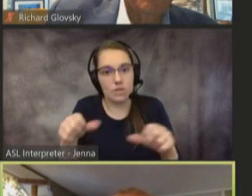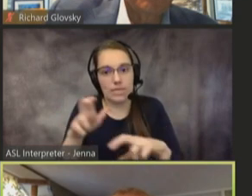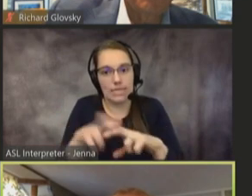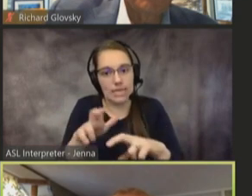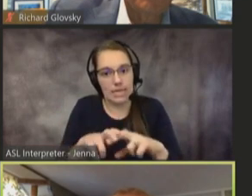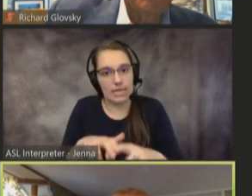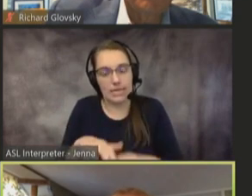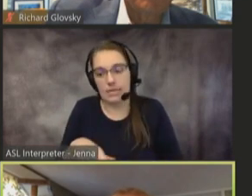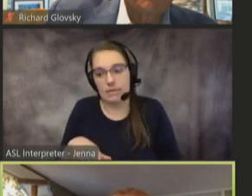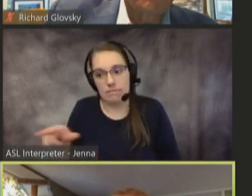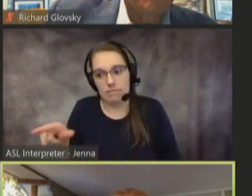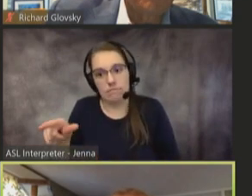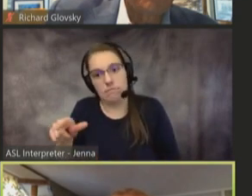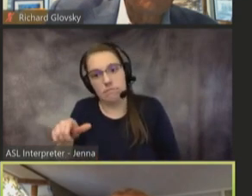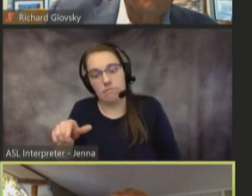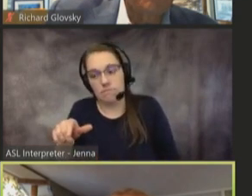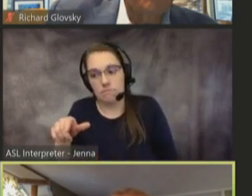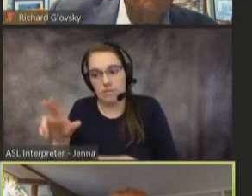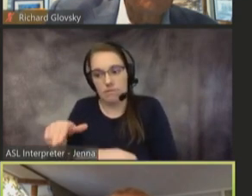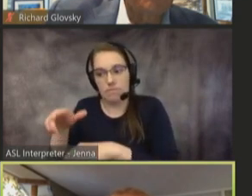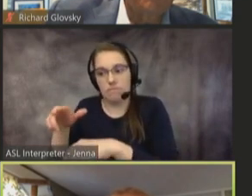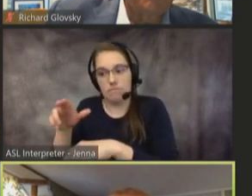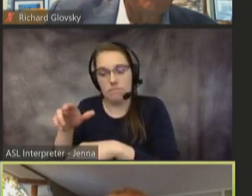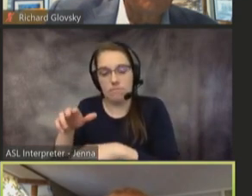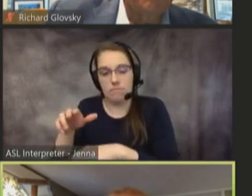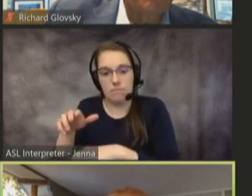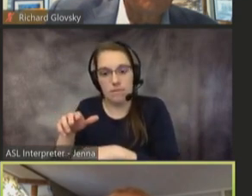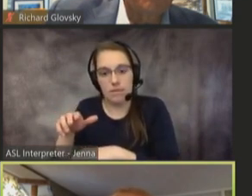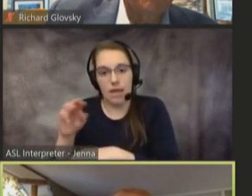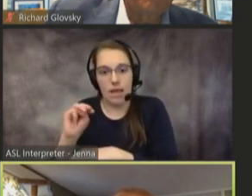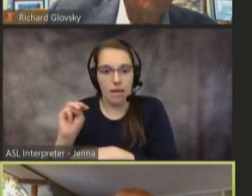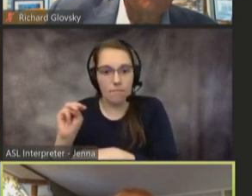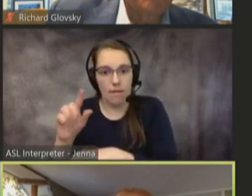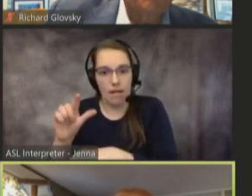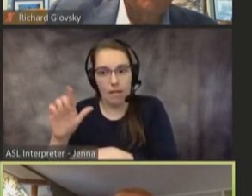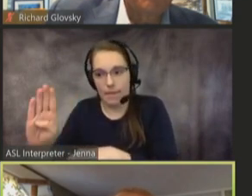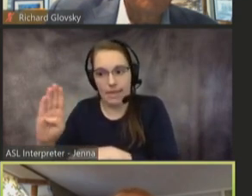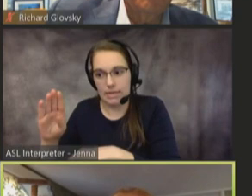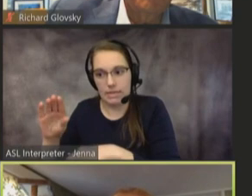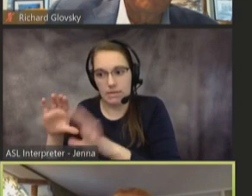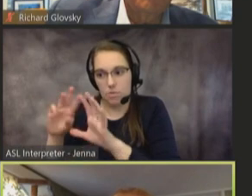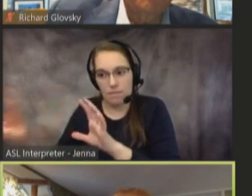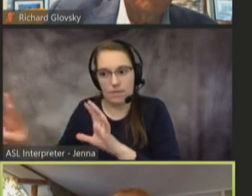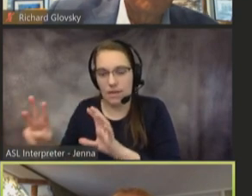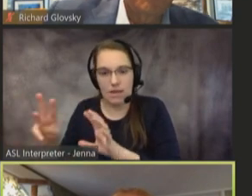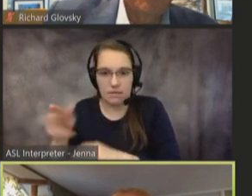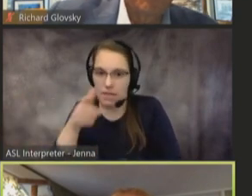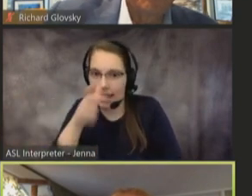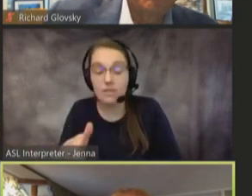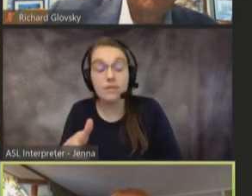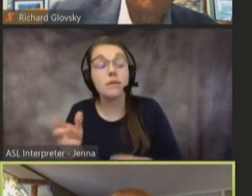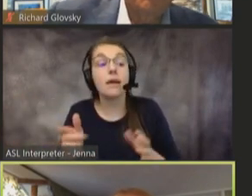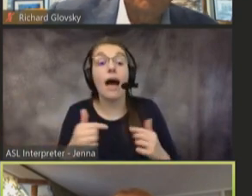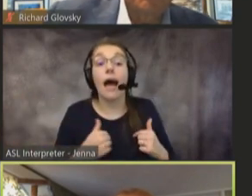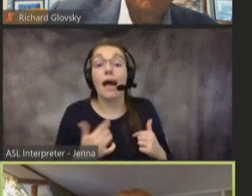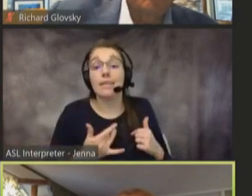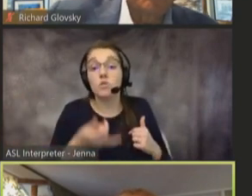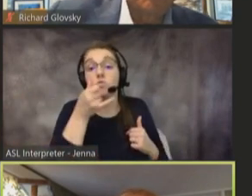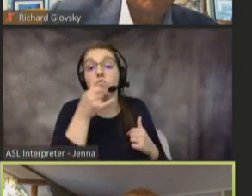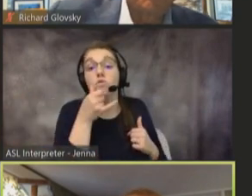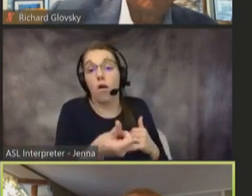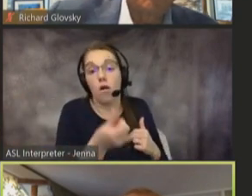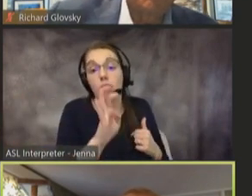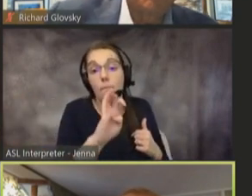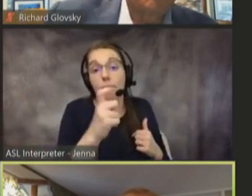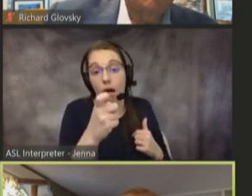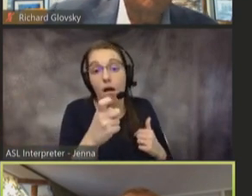place to do. And what I've ended up doing is calling, the box office and trying to get